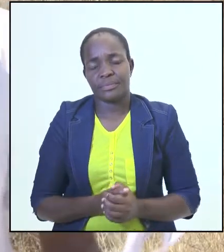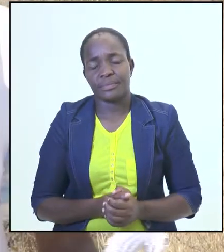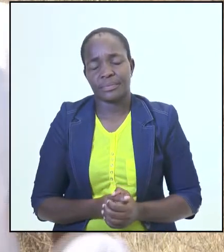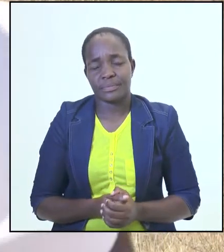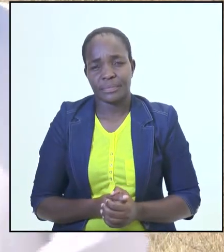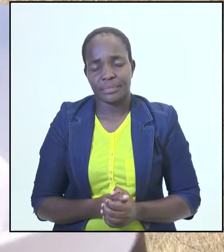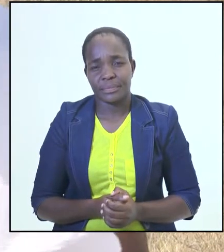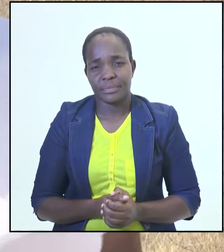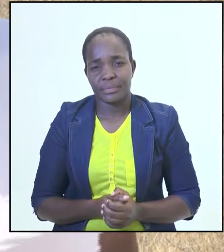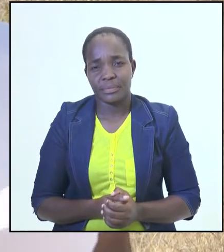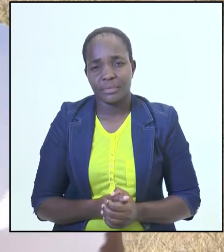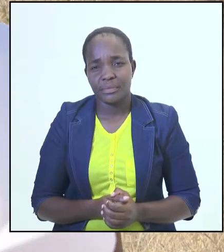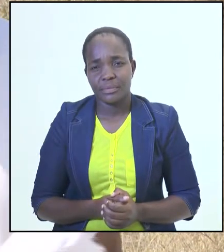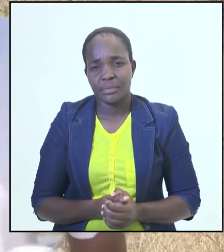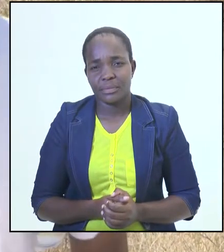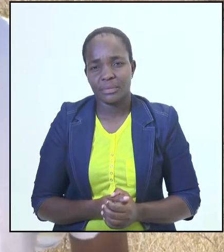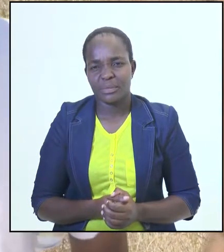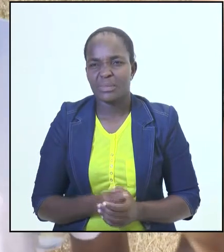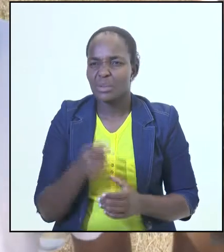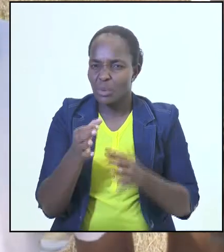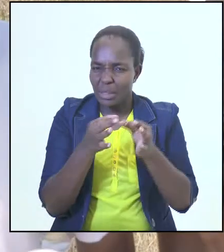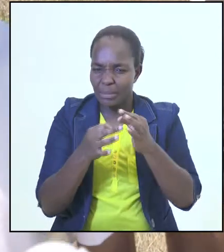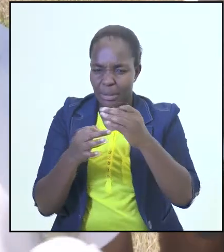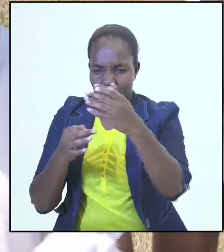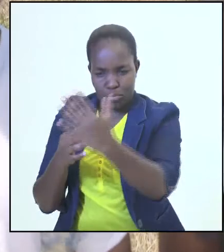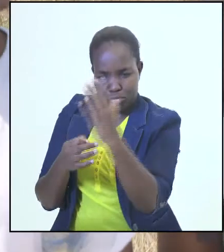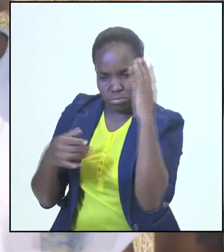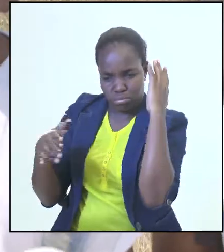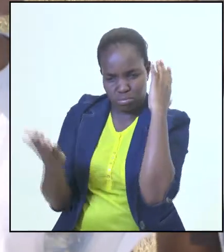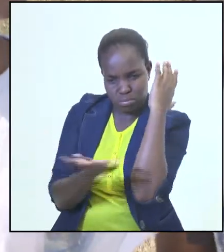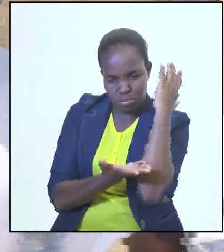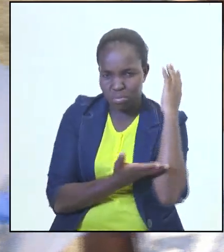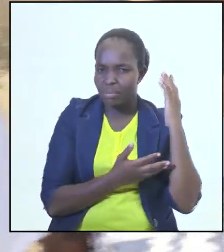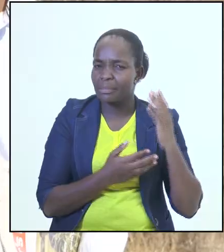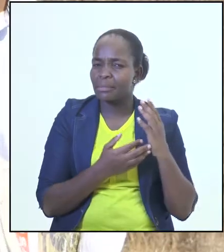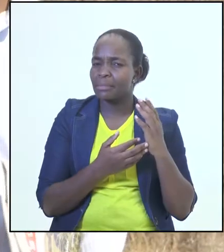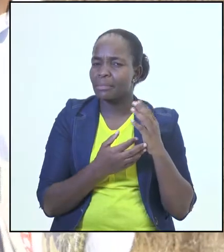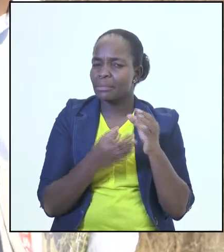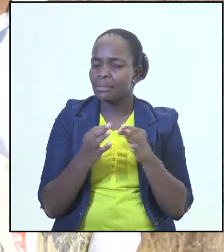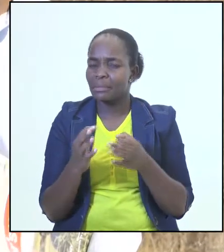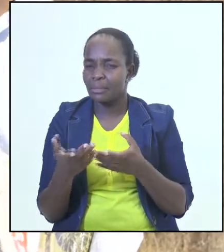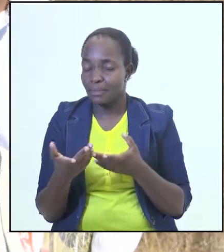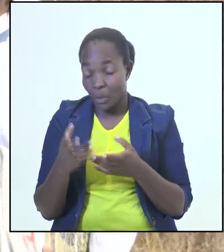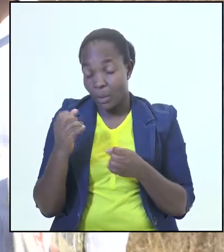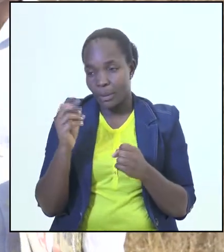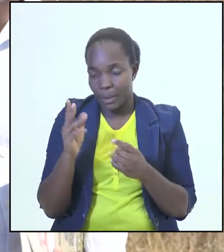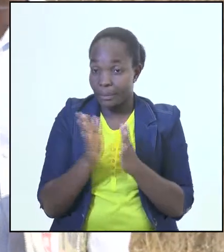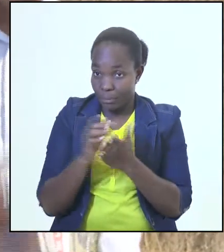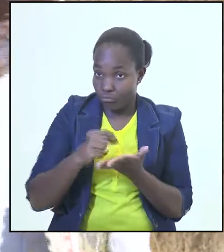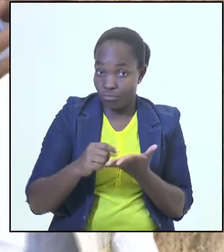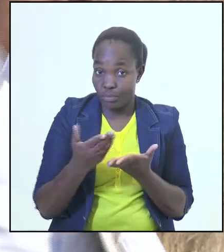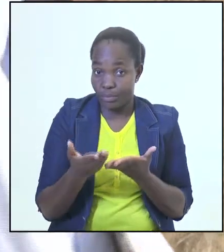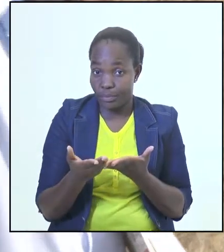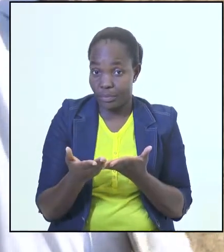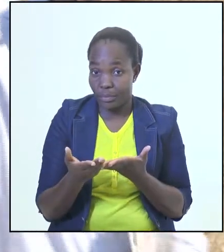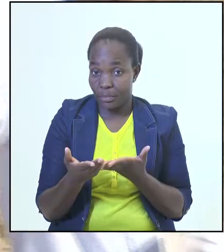Could you give us a definition of deforestation, sir, Yes, that would be really to write in our books? Yes, good idea. Write this down. We